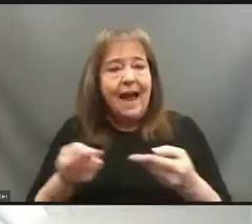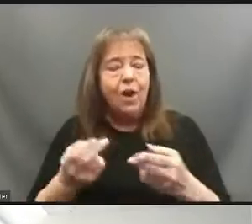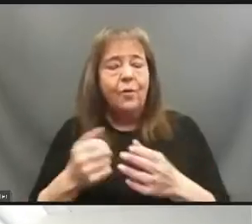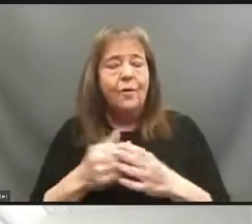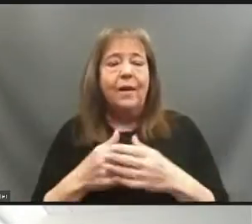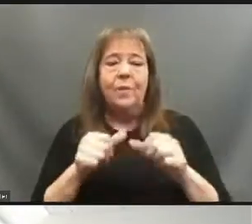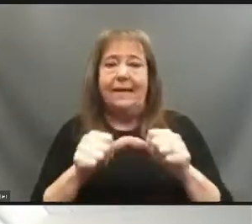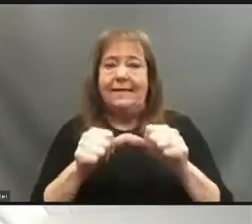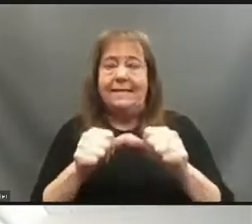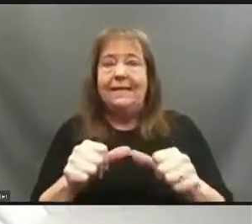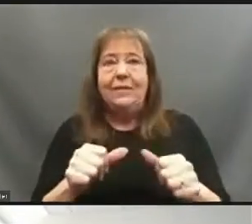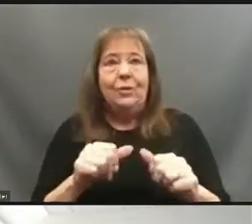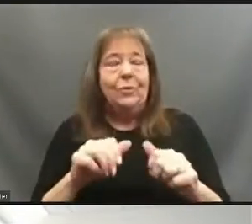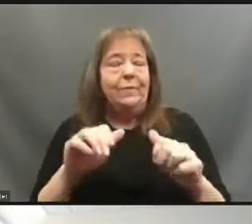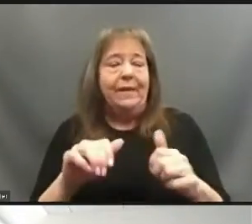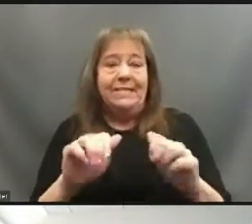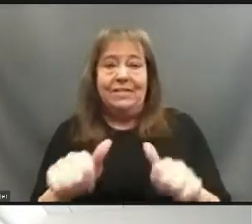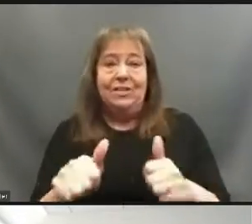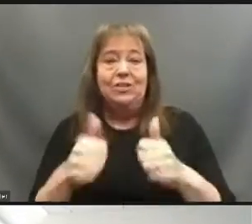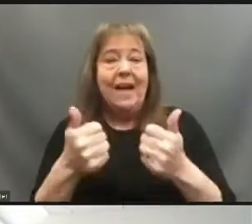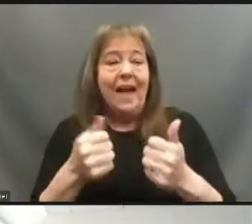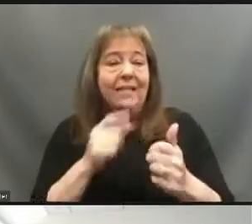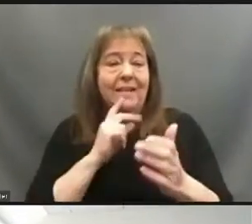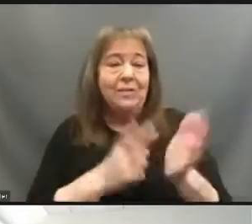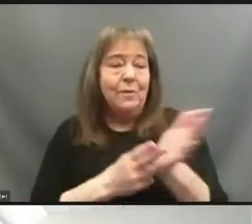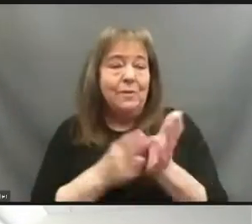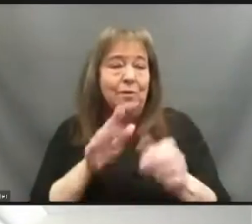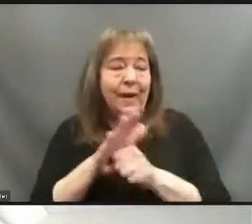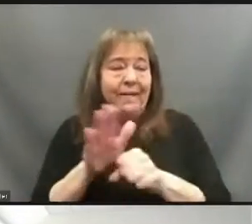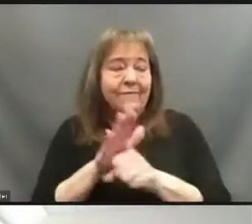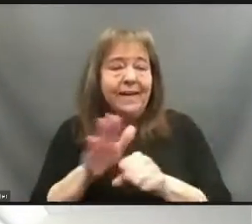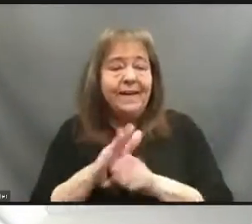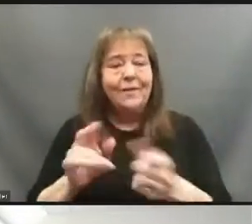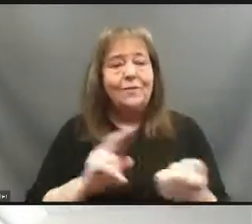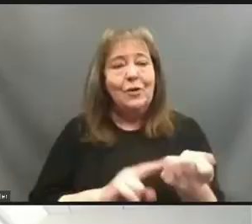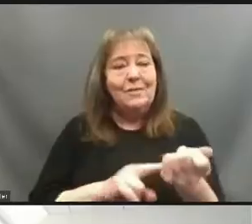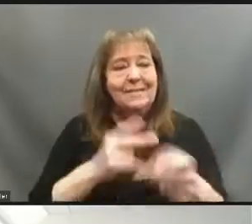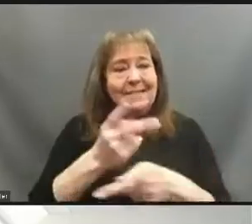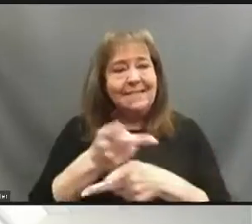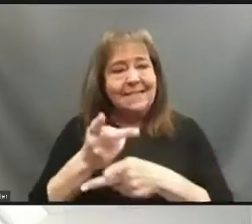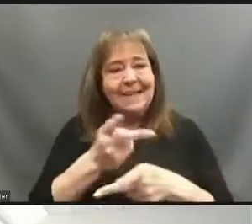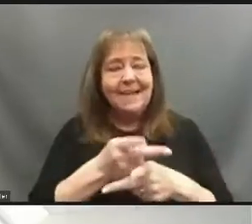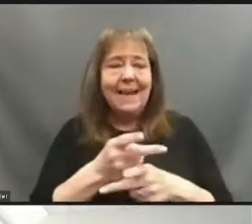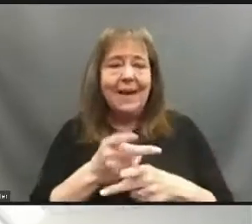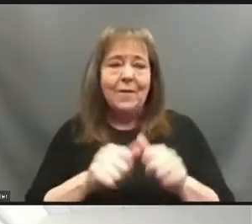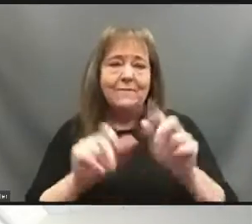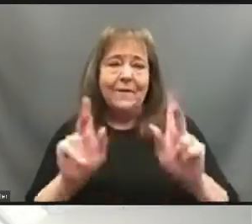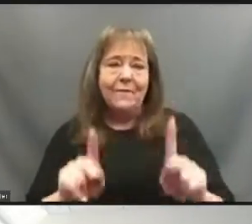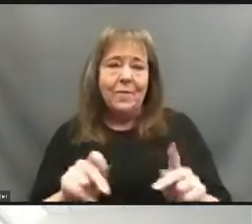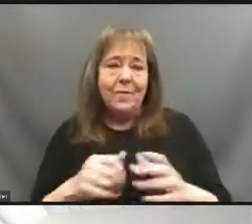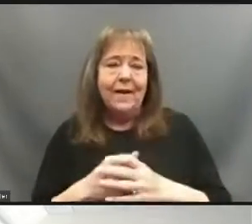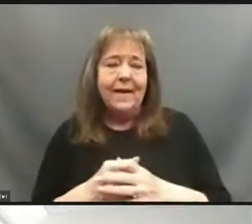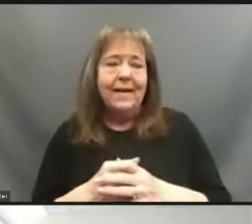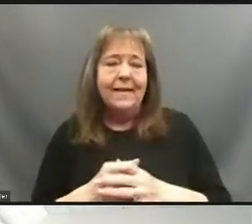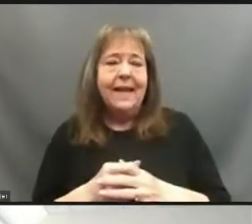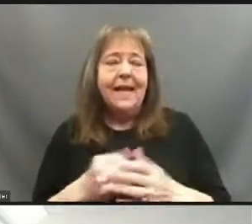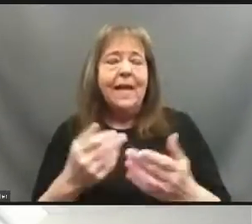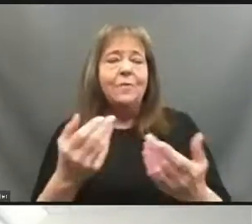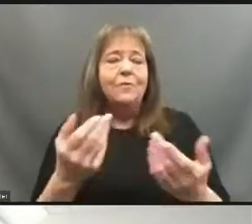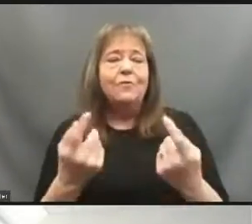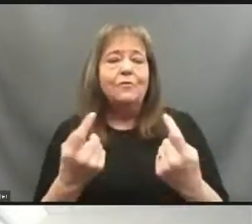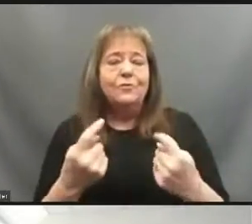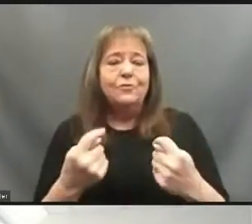ongoing challenge to try to make sure that we have enough staffing to manage our inpatient population. And we're taking steps to make sure that in